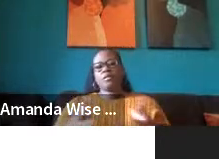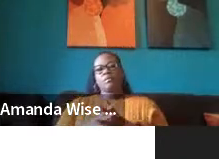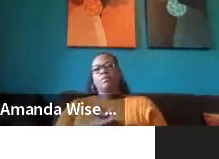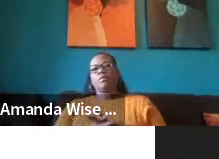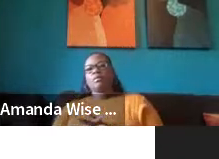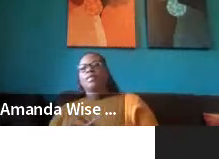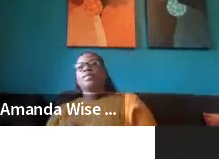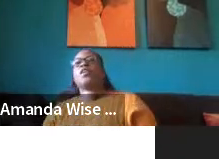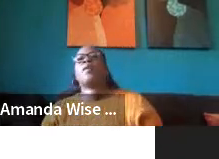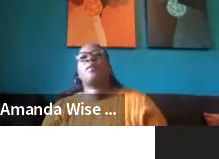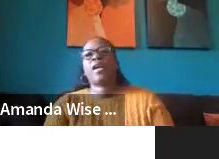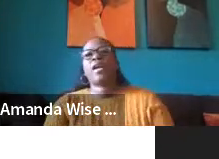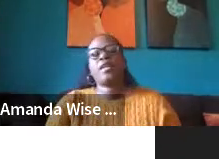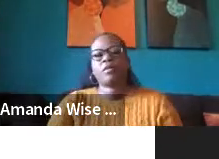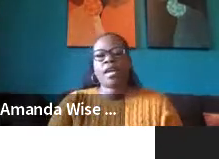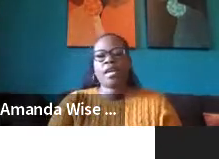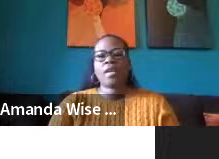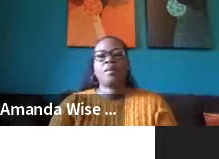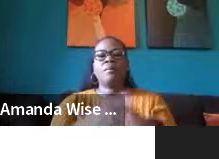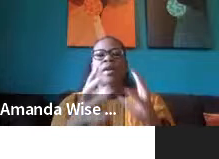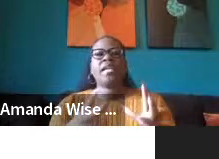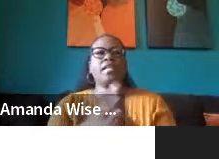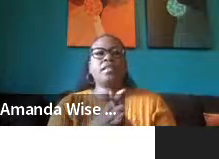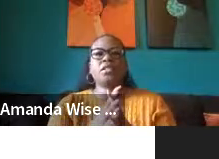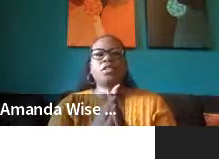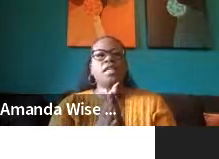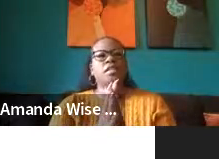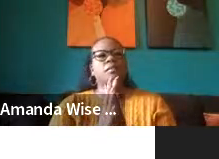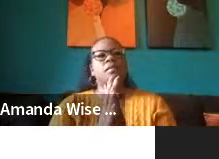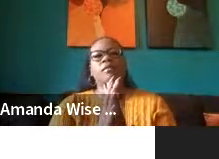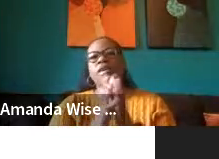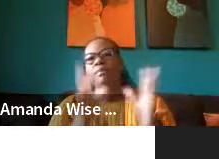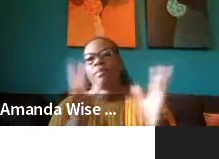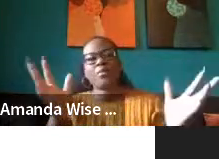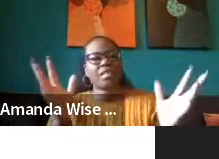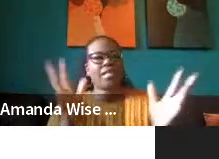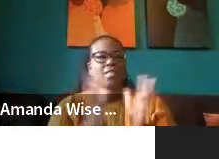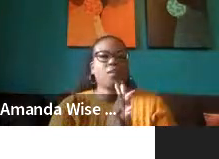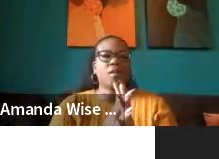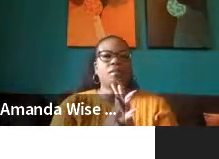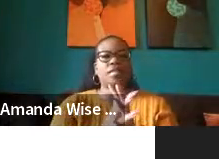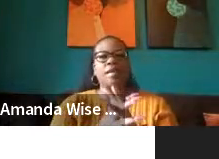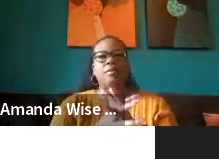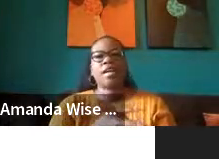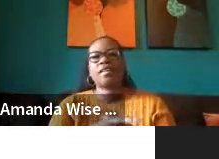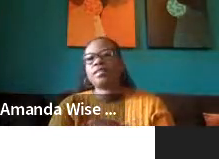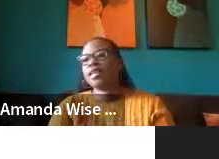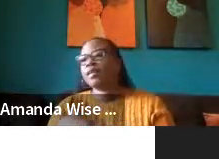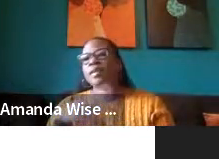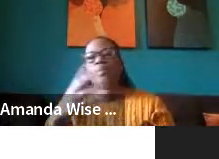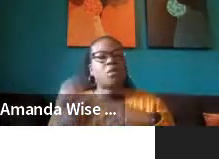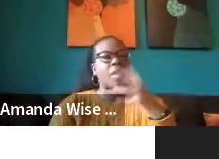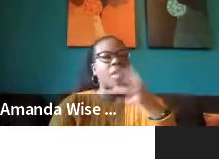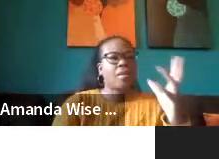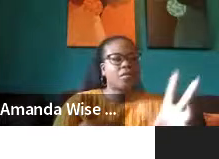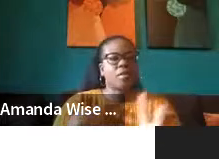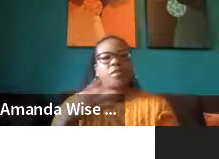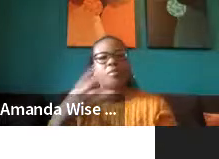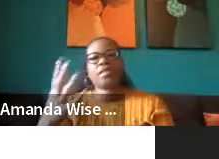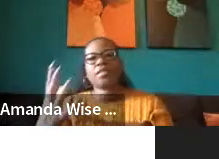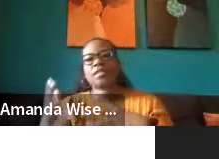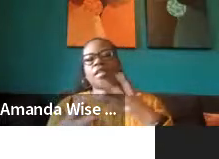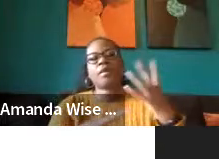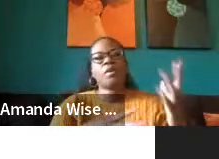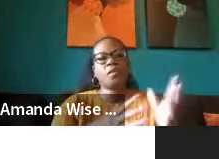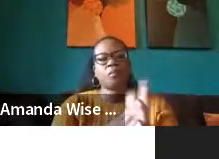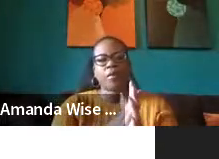And so let's talk about branding, right? Branding essentially is, people say that term all the time, right? It's people throw out buzzwords,